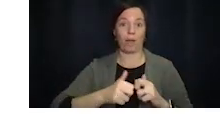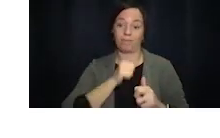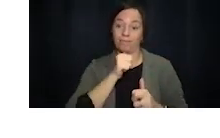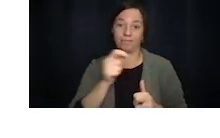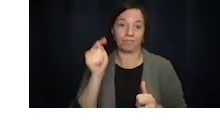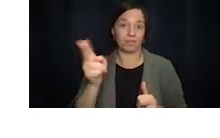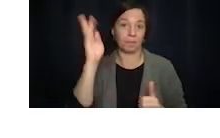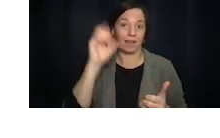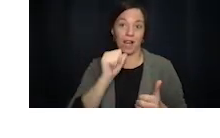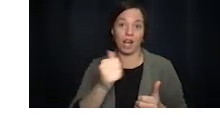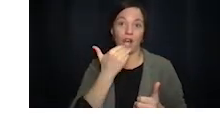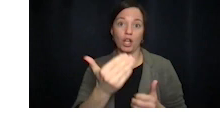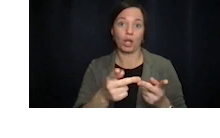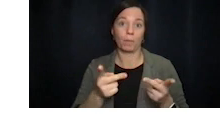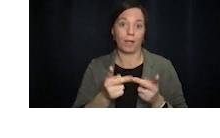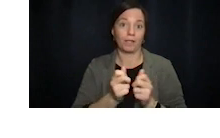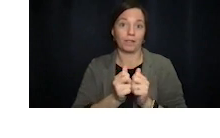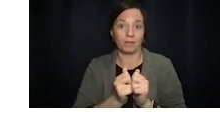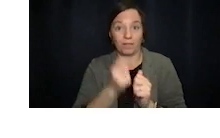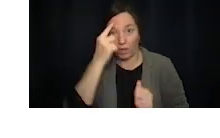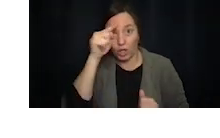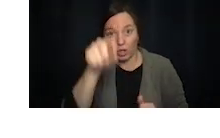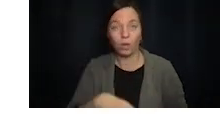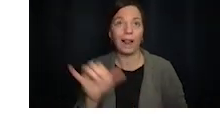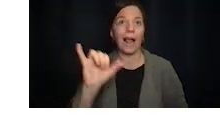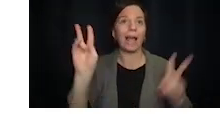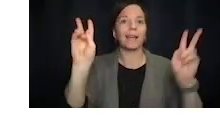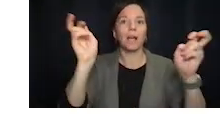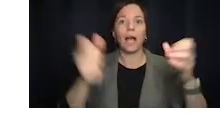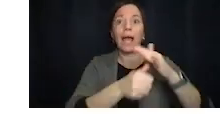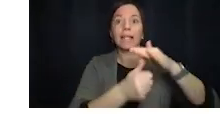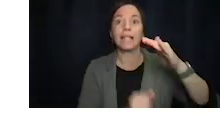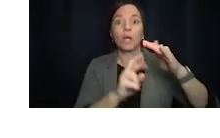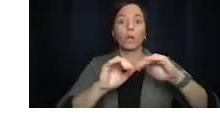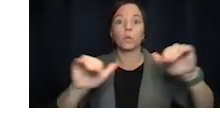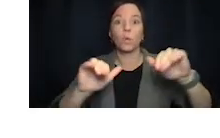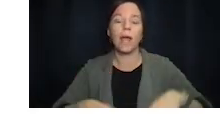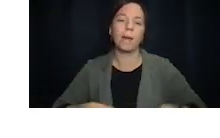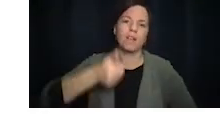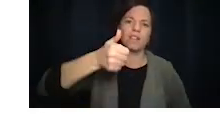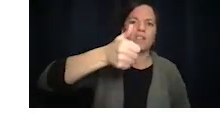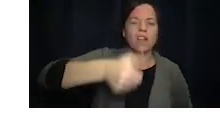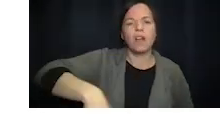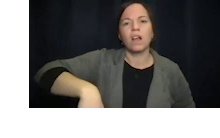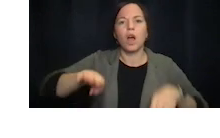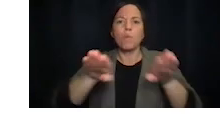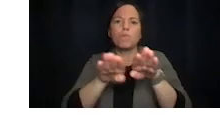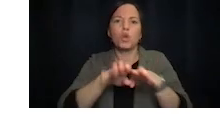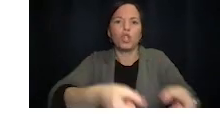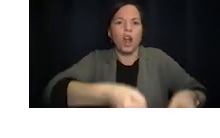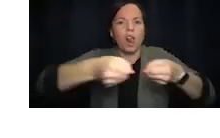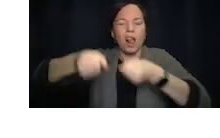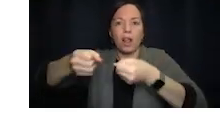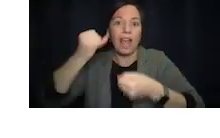you. A lot of ideology around sink or swim, pull yourself up by your bootstraps, never mind that you don't have boots or